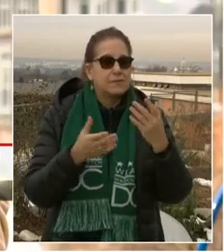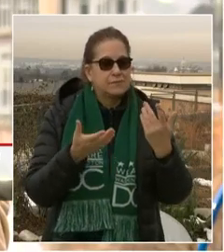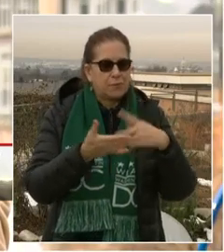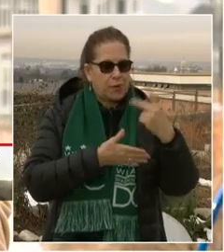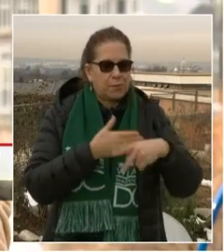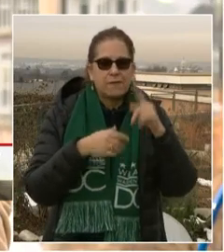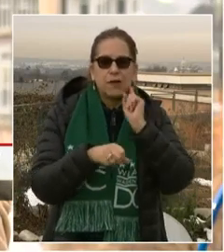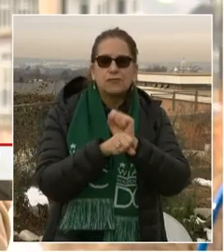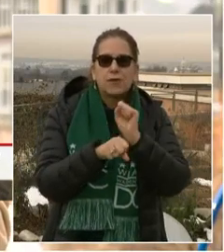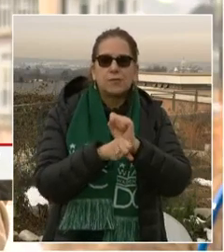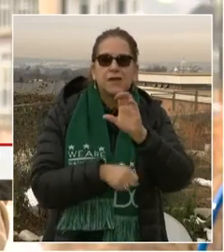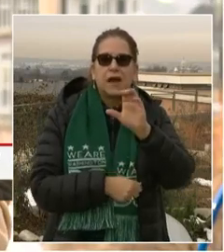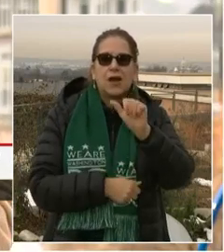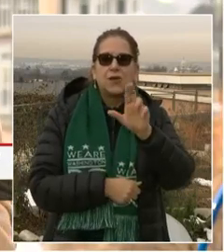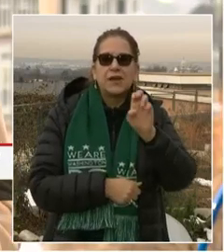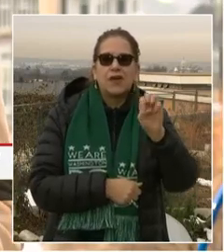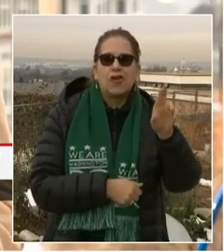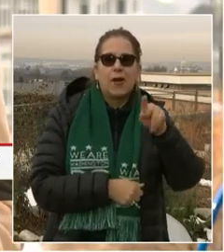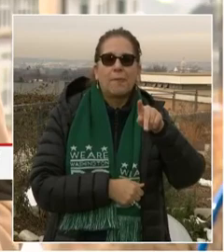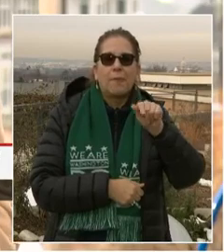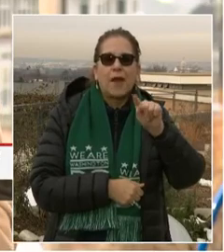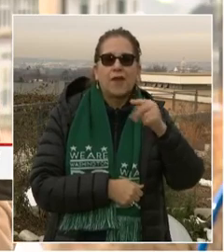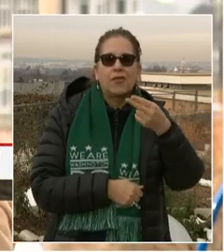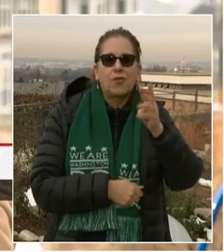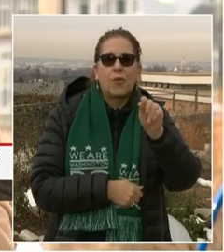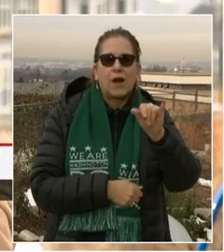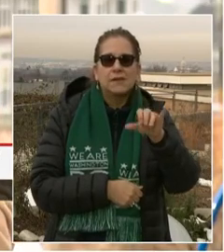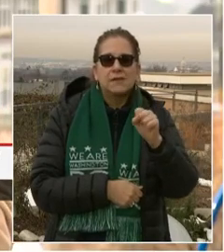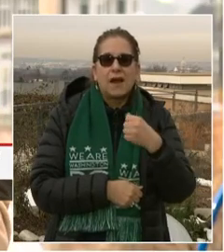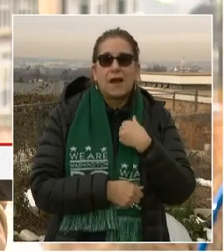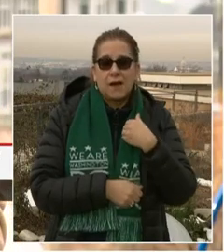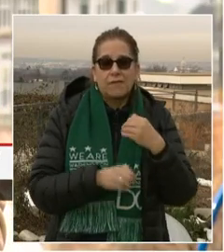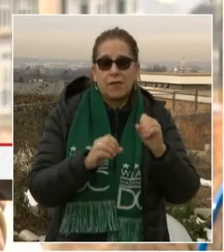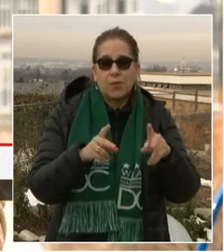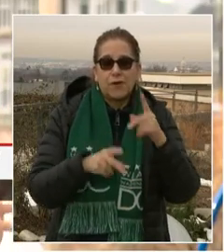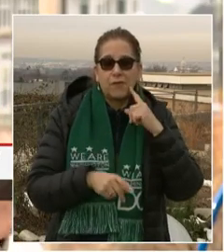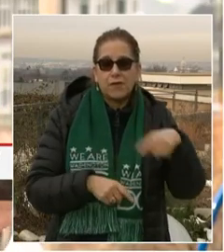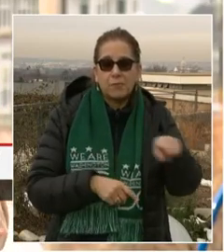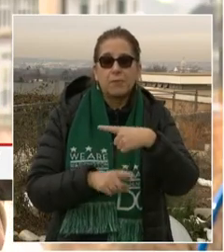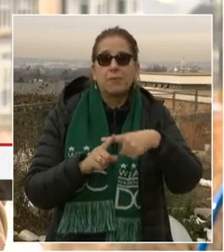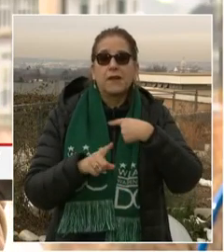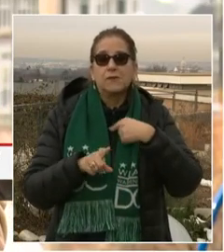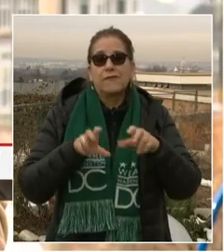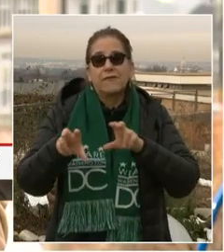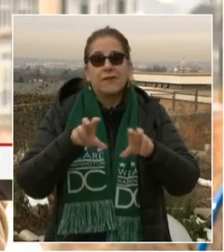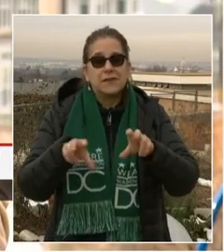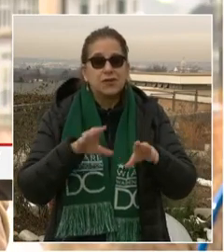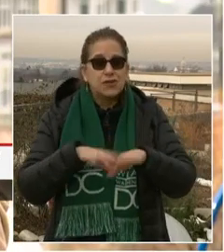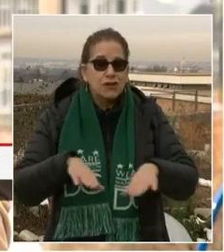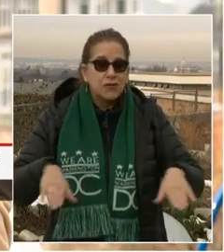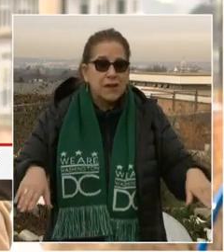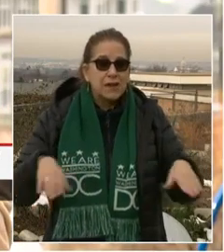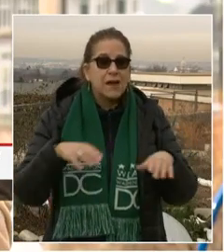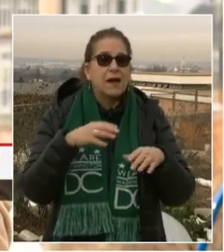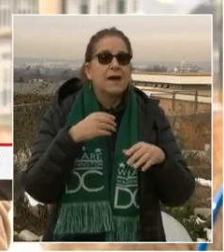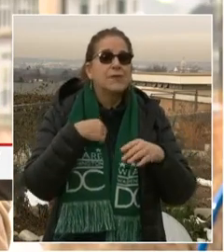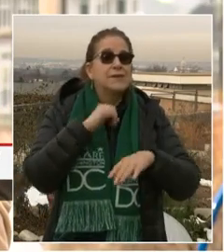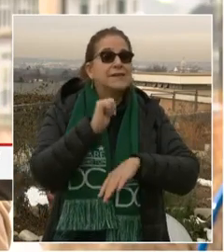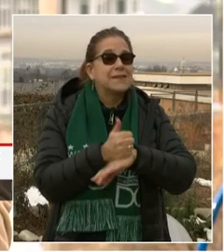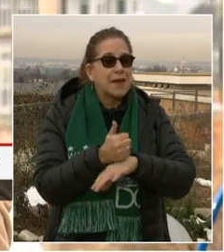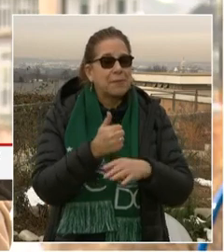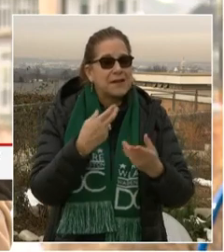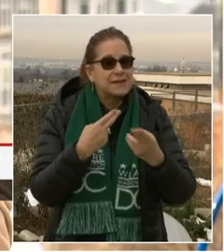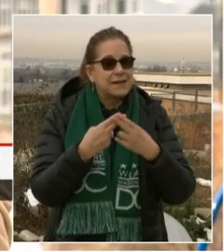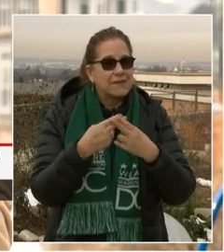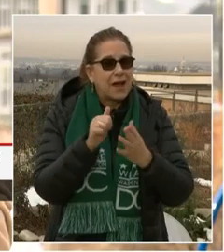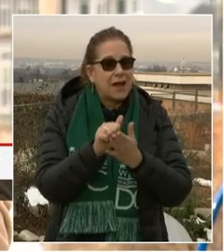investments in the lives of children through children's savings accounts, entrepreneurship programs that incubate businesses during the most vulnerable